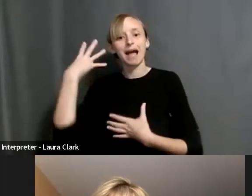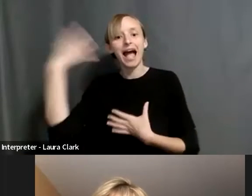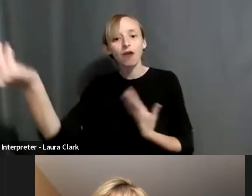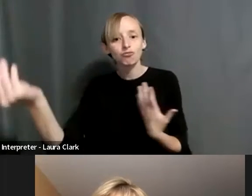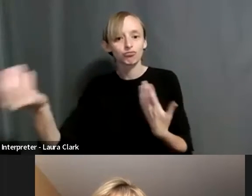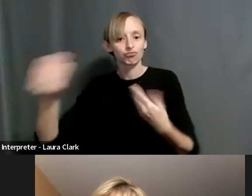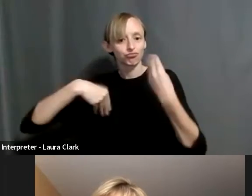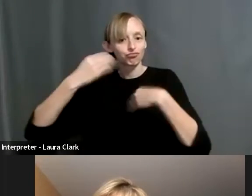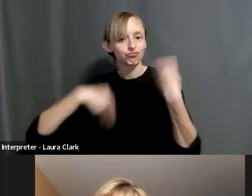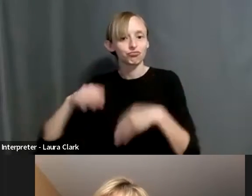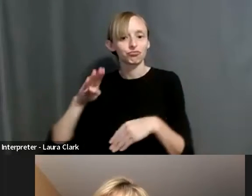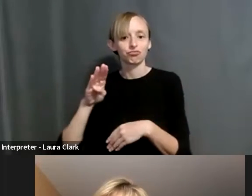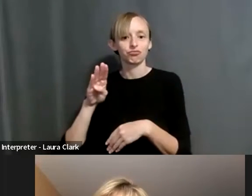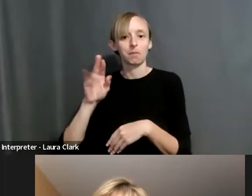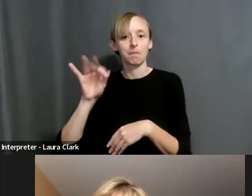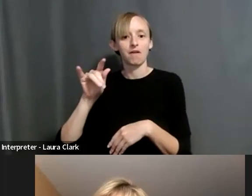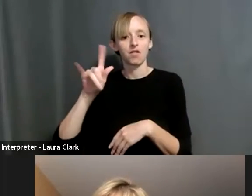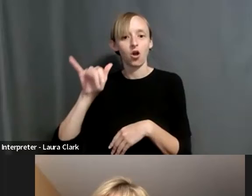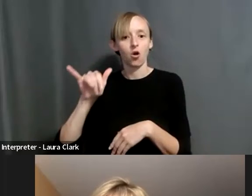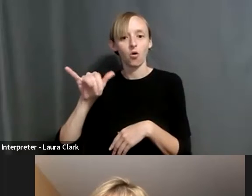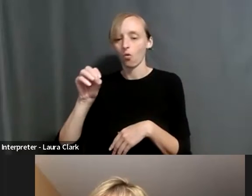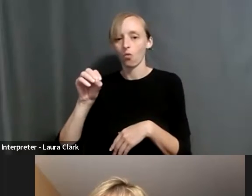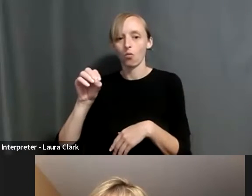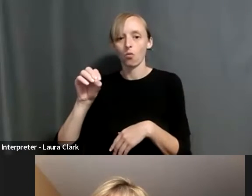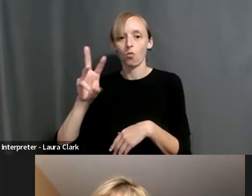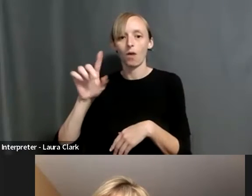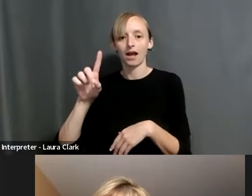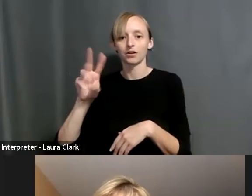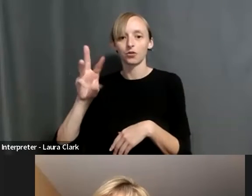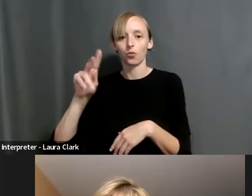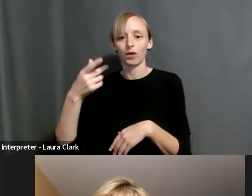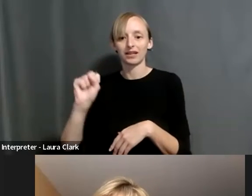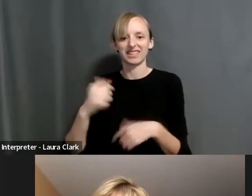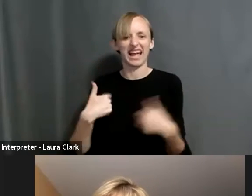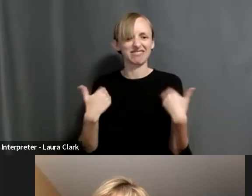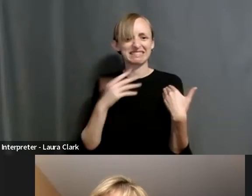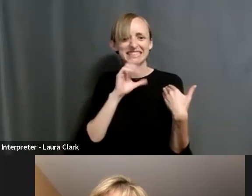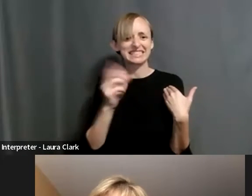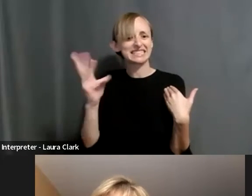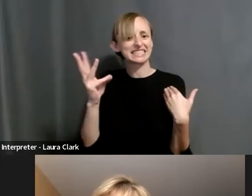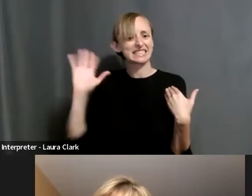Buffalo Wild Wings. And I was only 16 at the time,